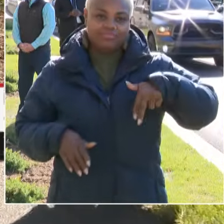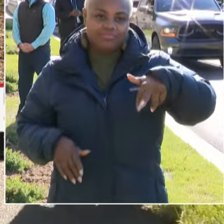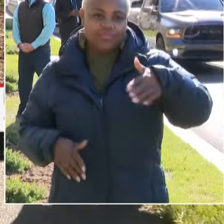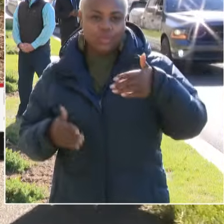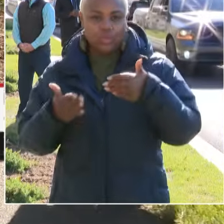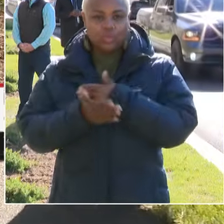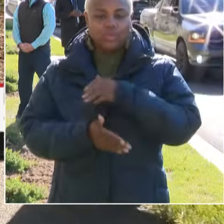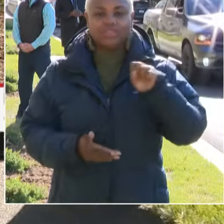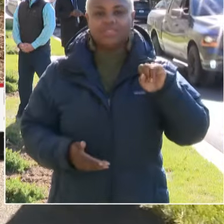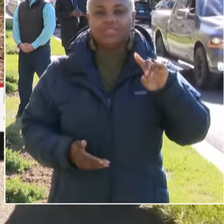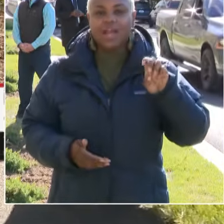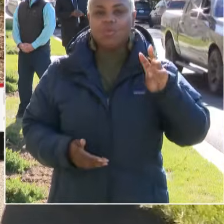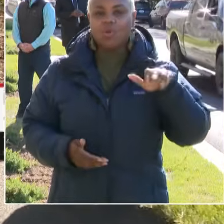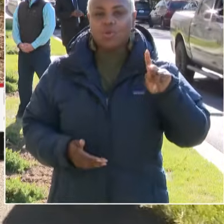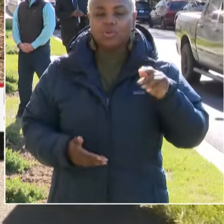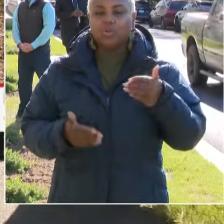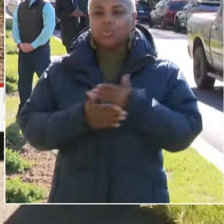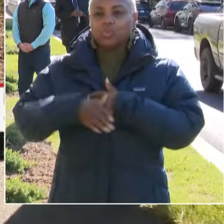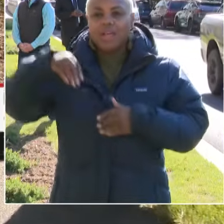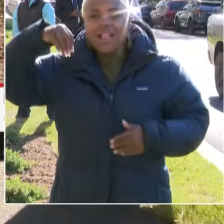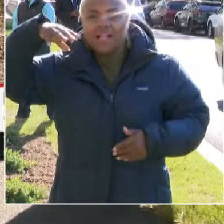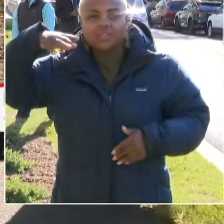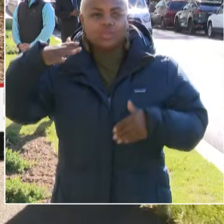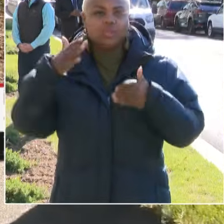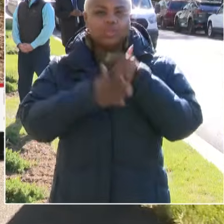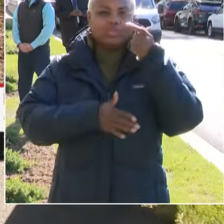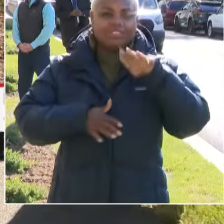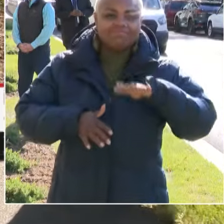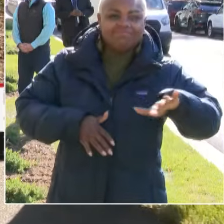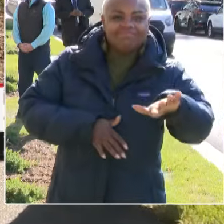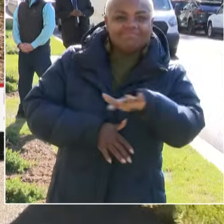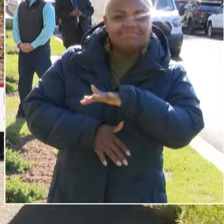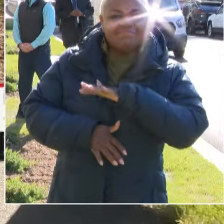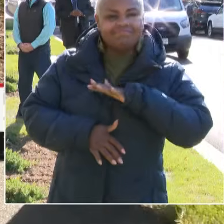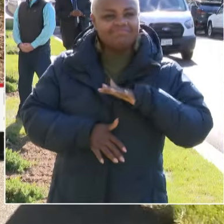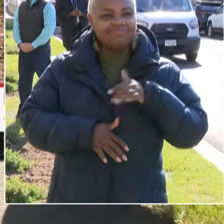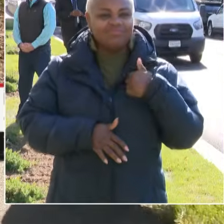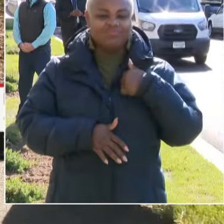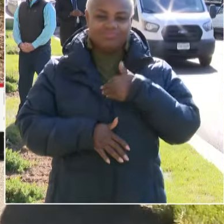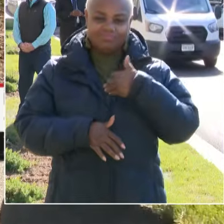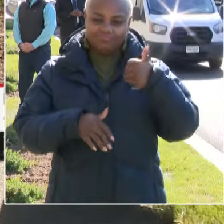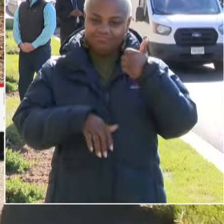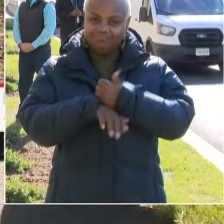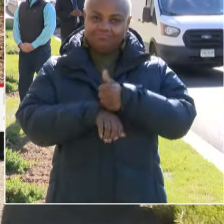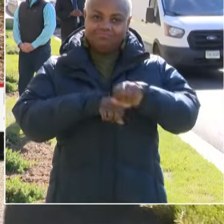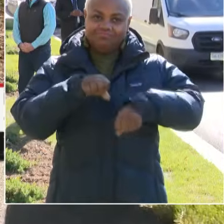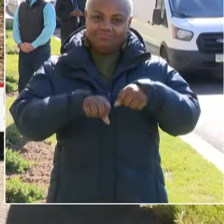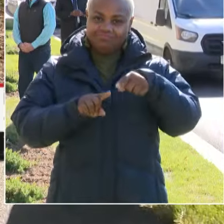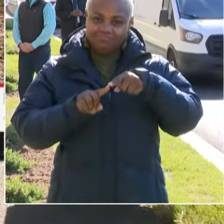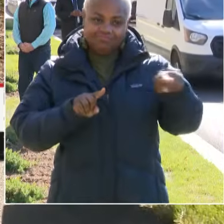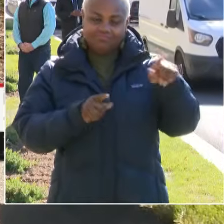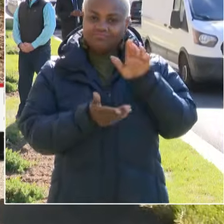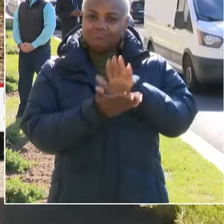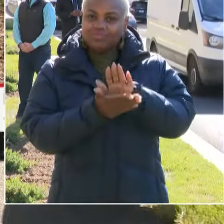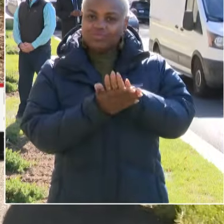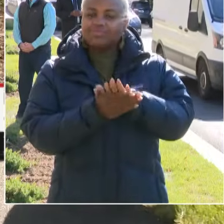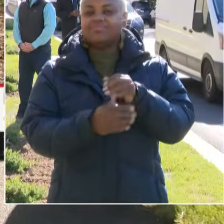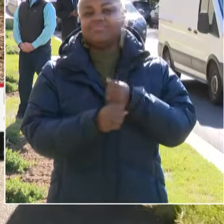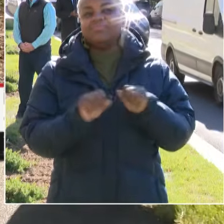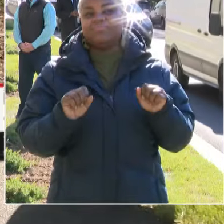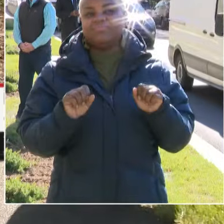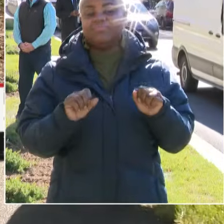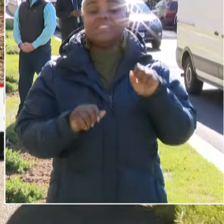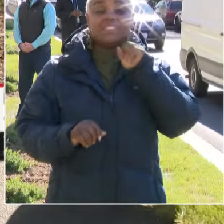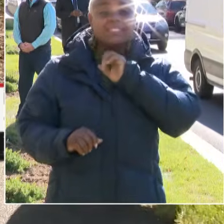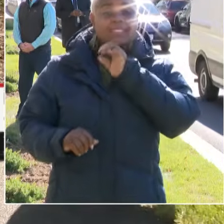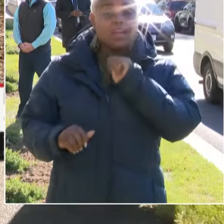street lights, revitalized green spaces, and it means our kids can bike to school more safely, our seniors can walk to Metro more